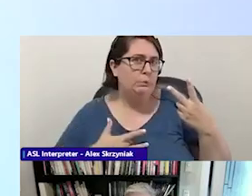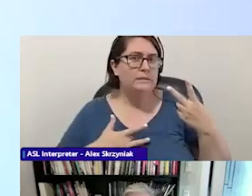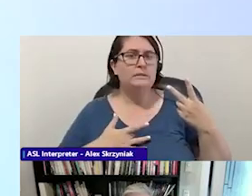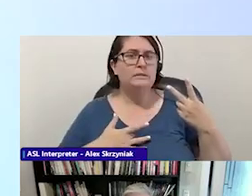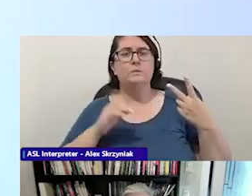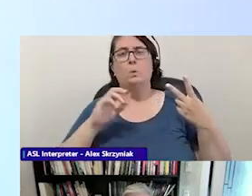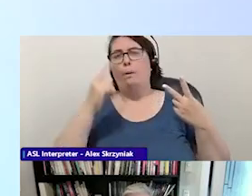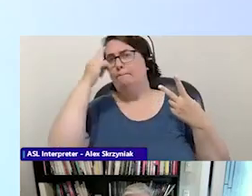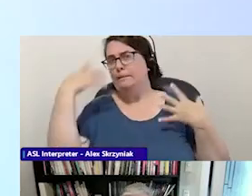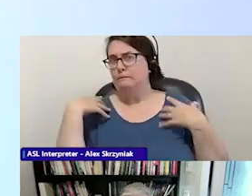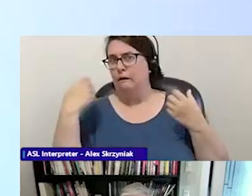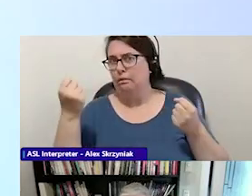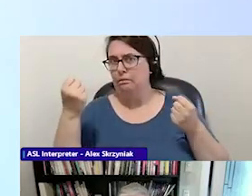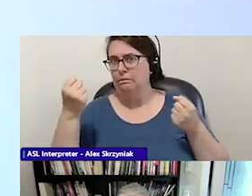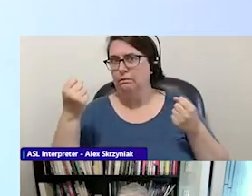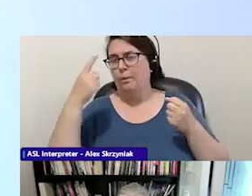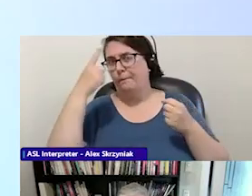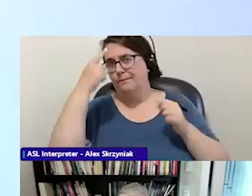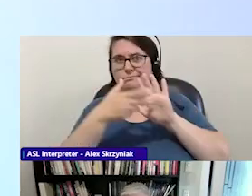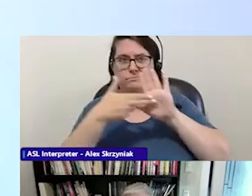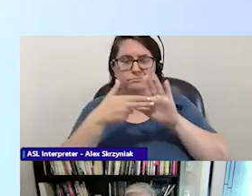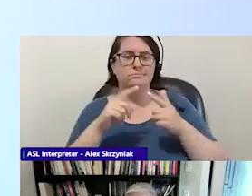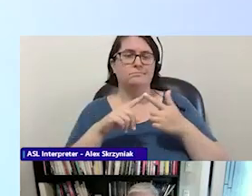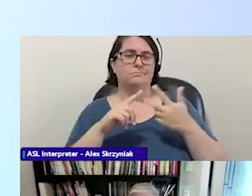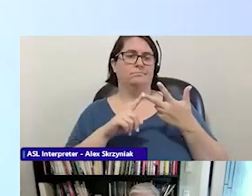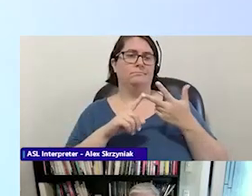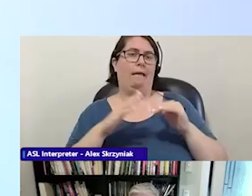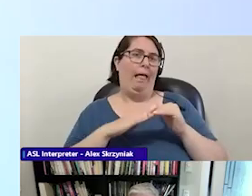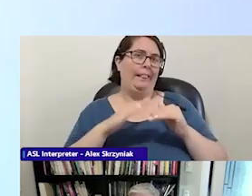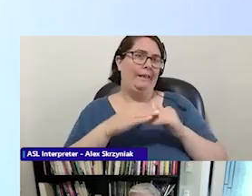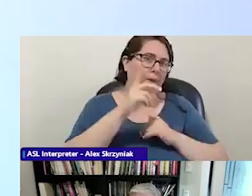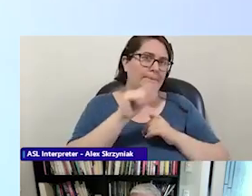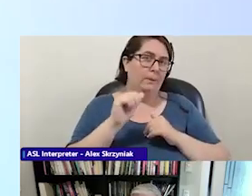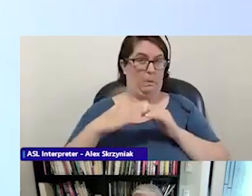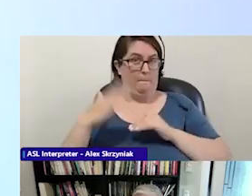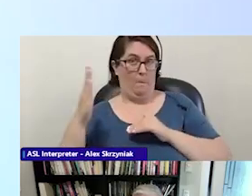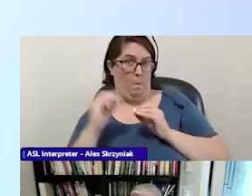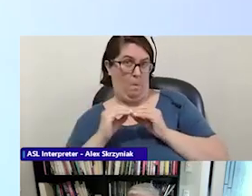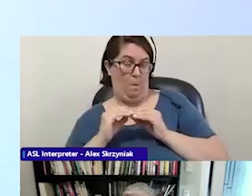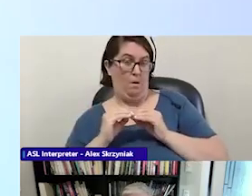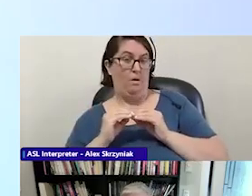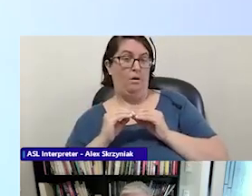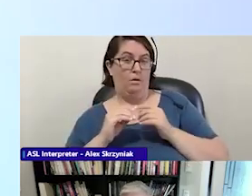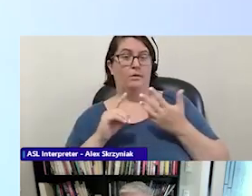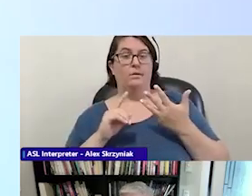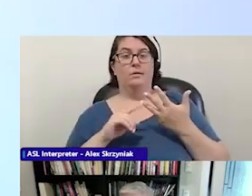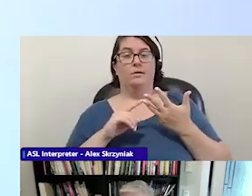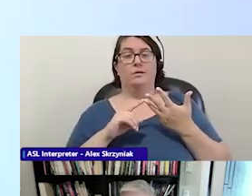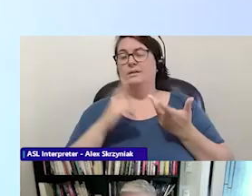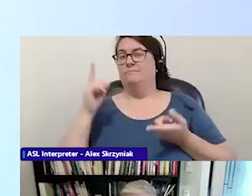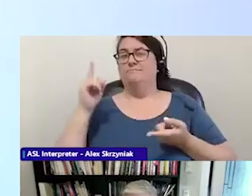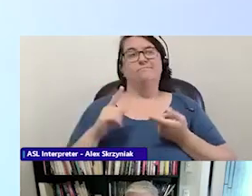mental illnesses, they're more likely to have one or more disabilities, they're less likely to